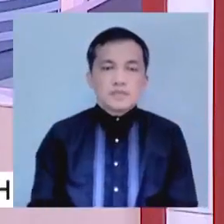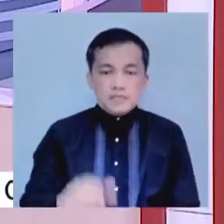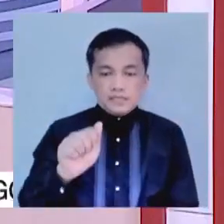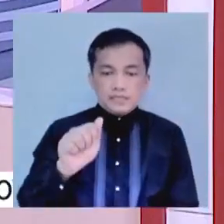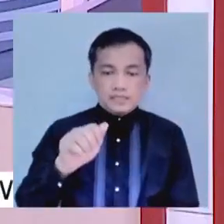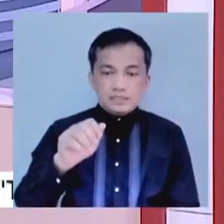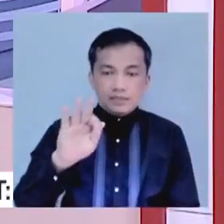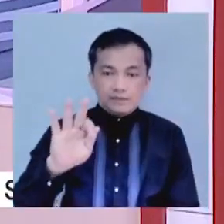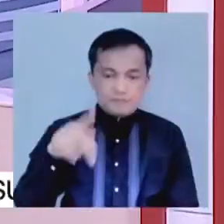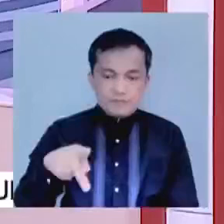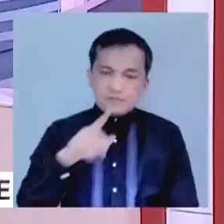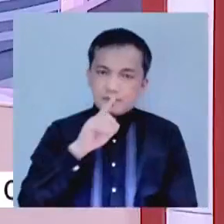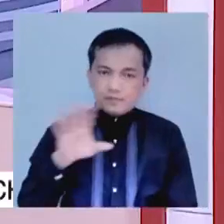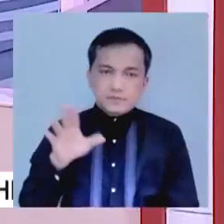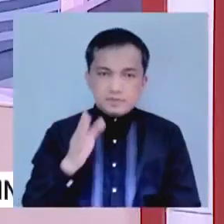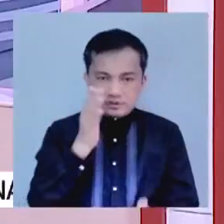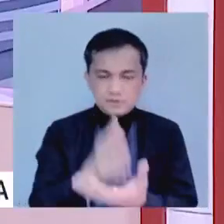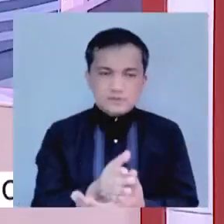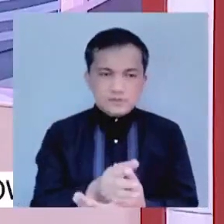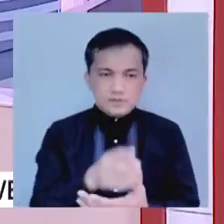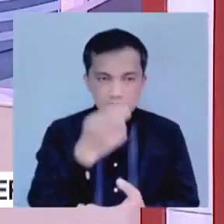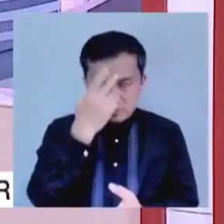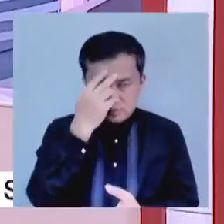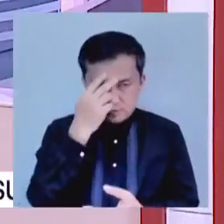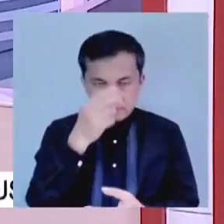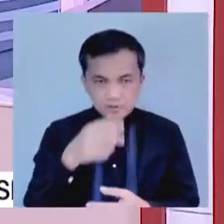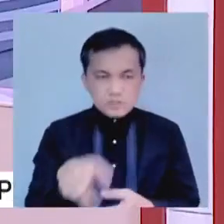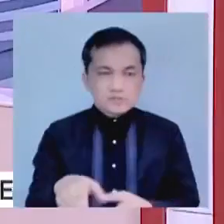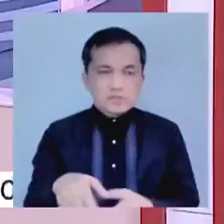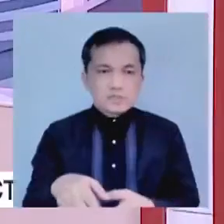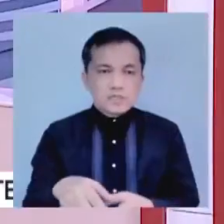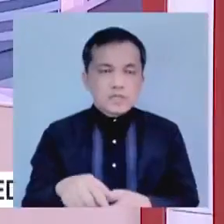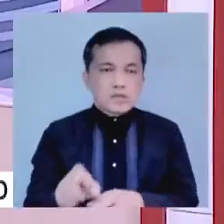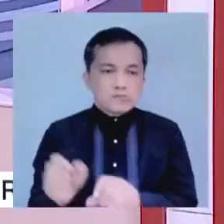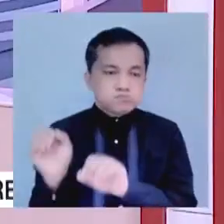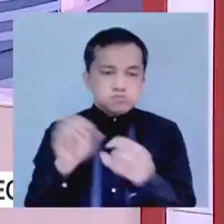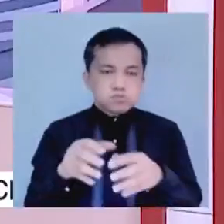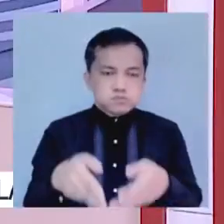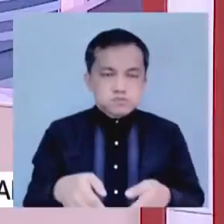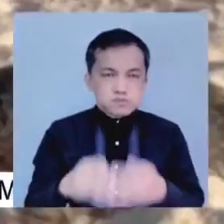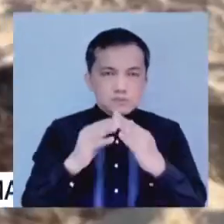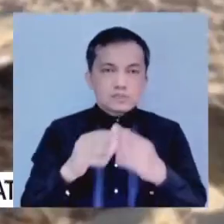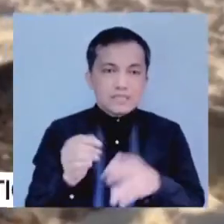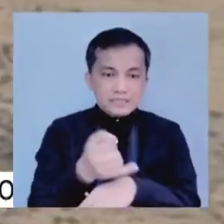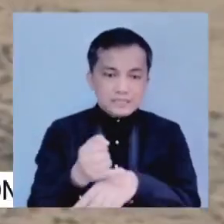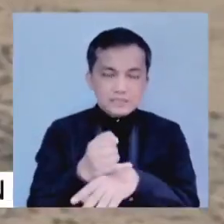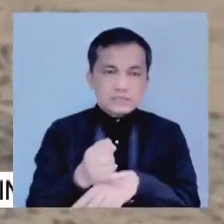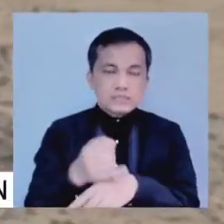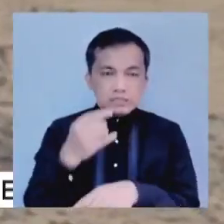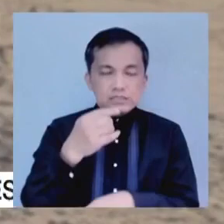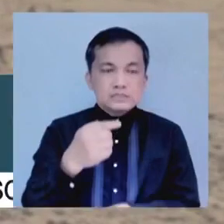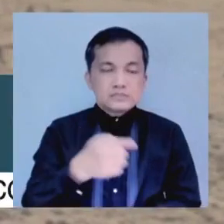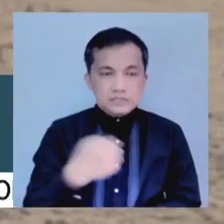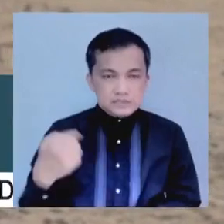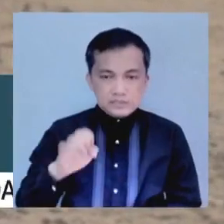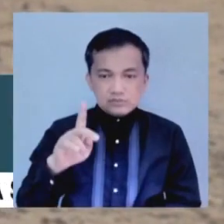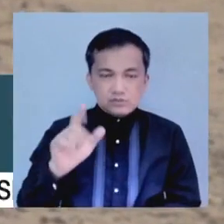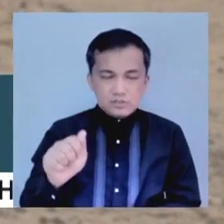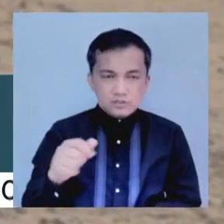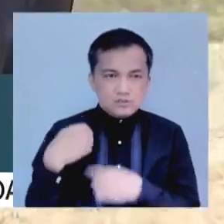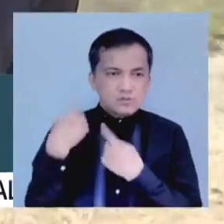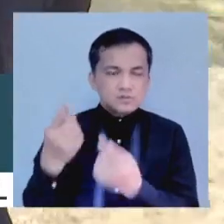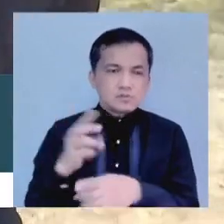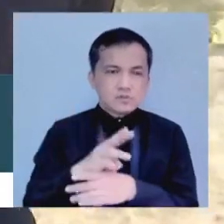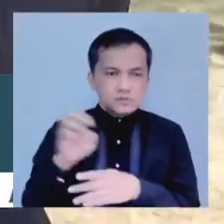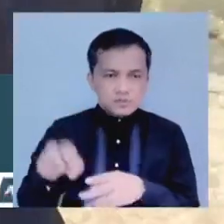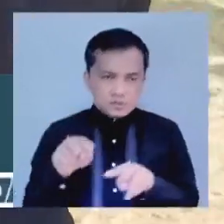Philippines vowing to stop the suspected reclamation activities of China in Escoda Shoal. See, over the weekend, the Philippine Coast Guard